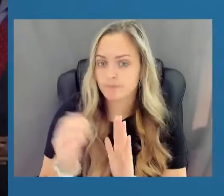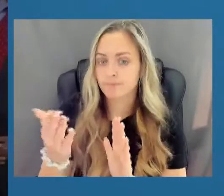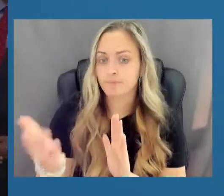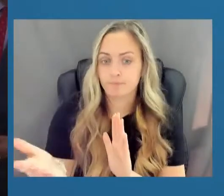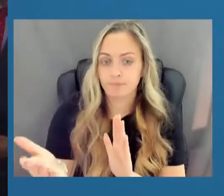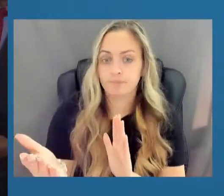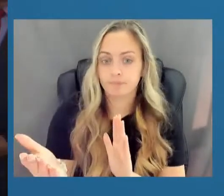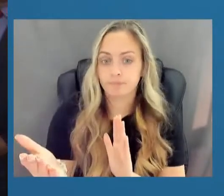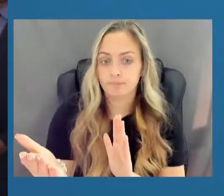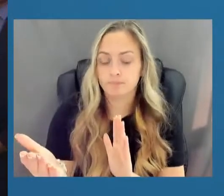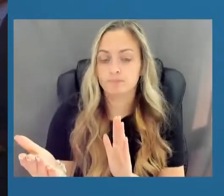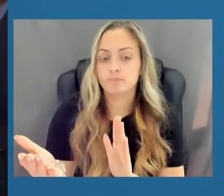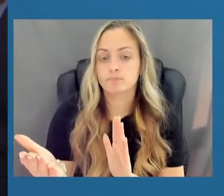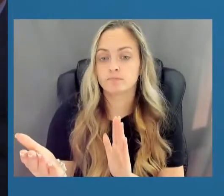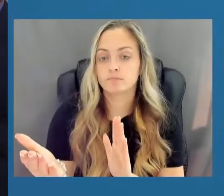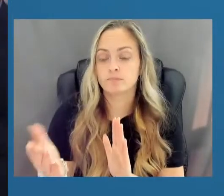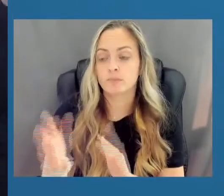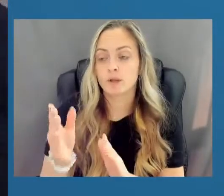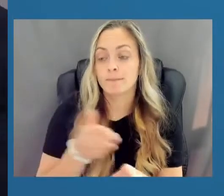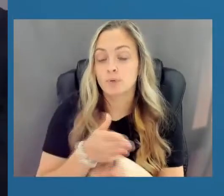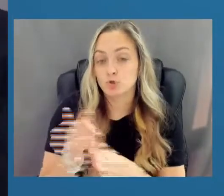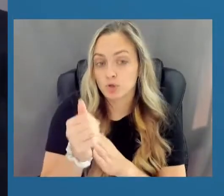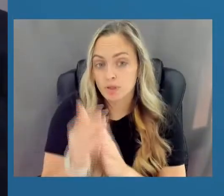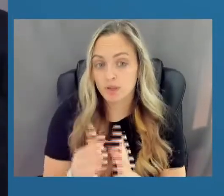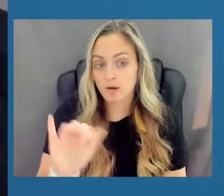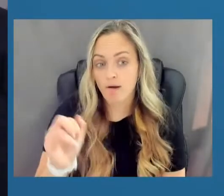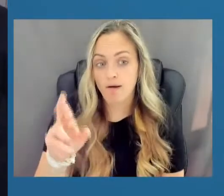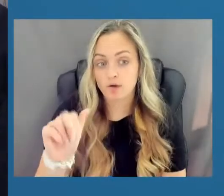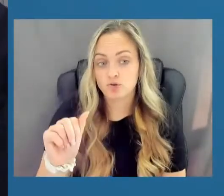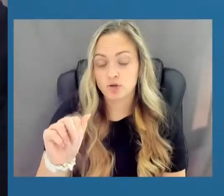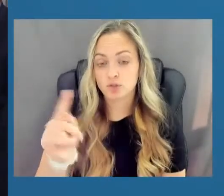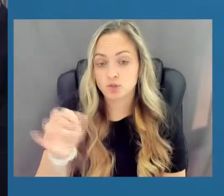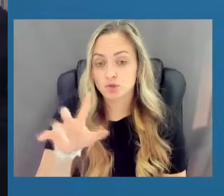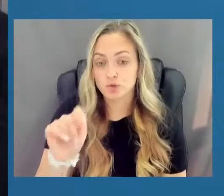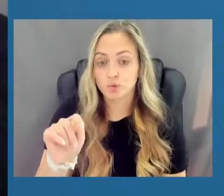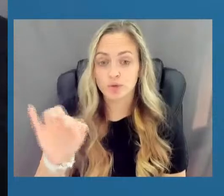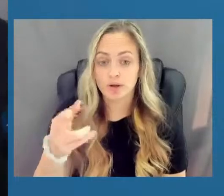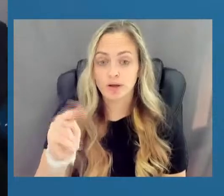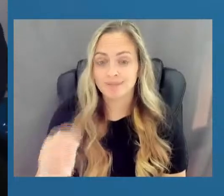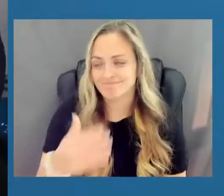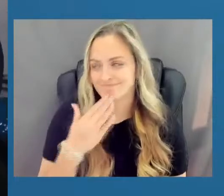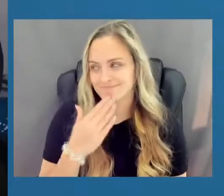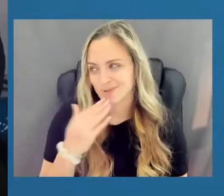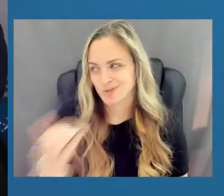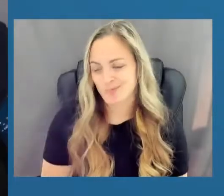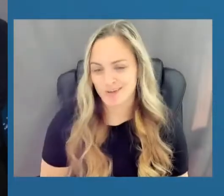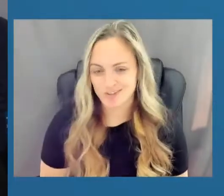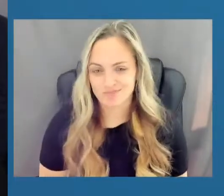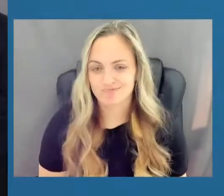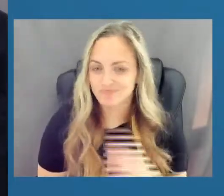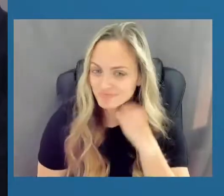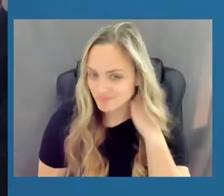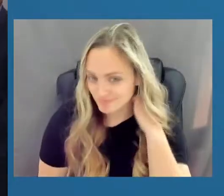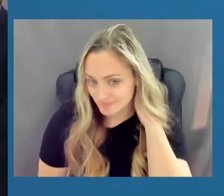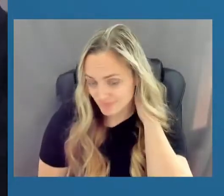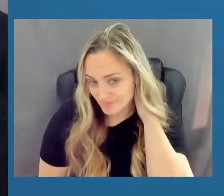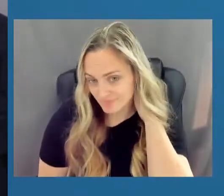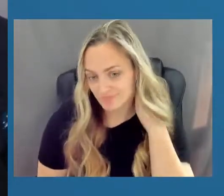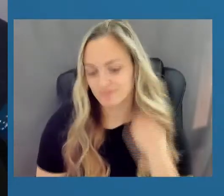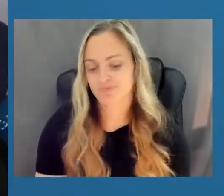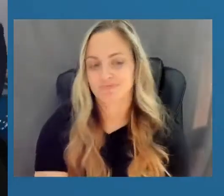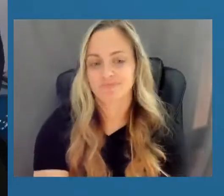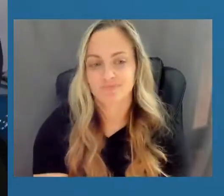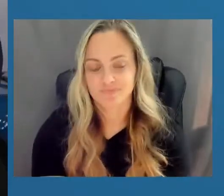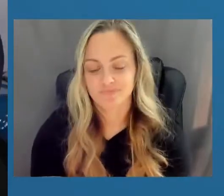the podium at this time Majority Leader Andre Stewart Cousins. Thank you. Thank you so much, Governor. It is good to